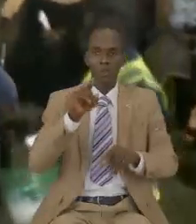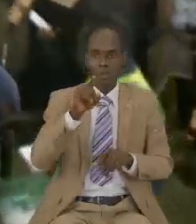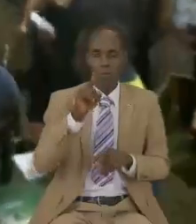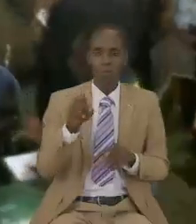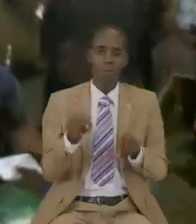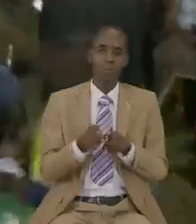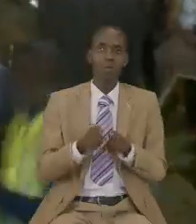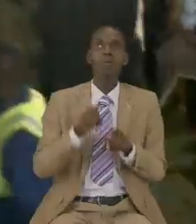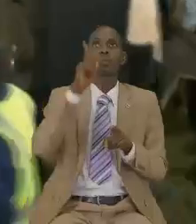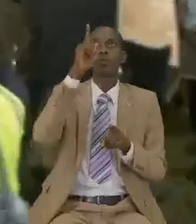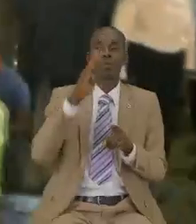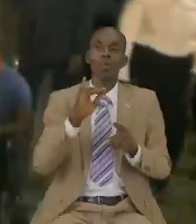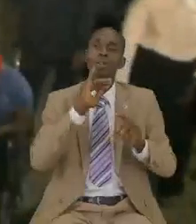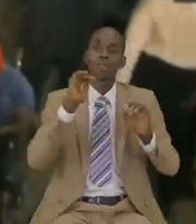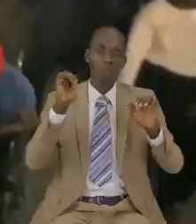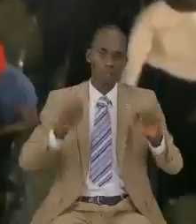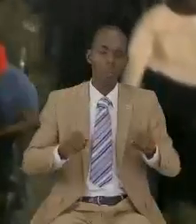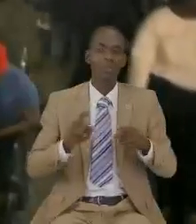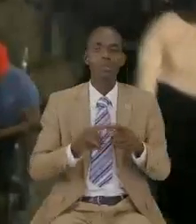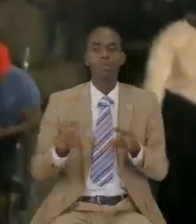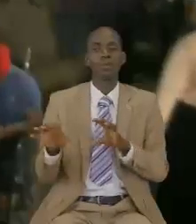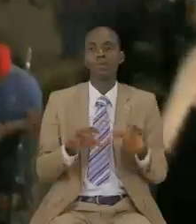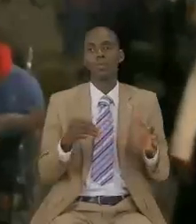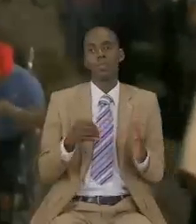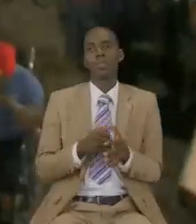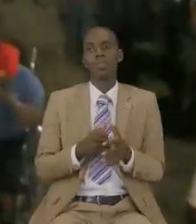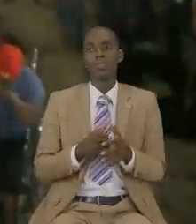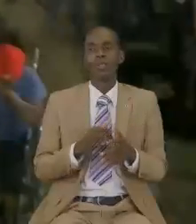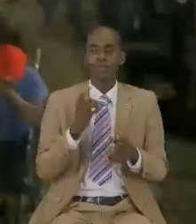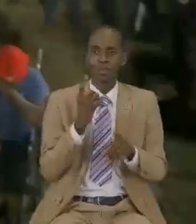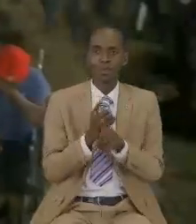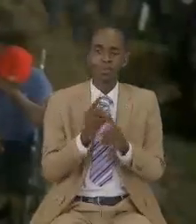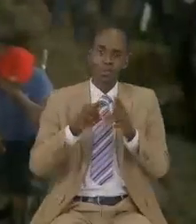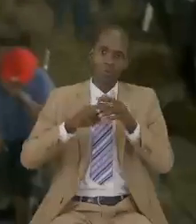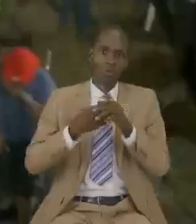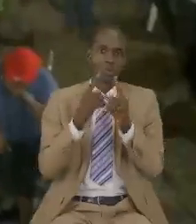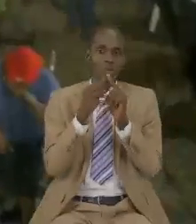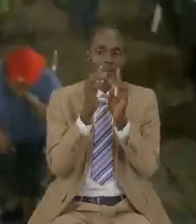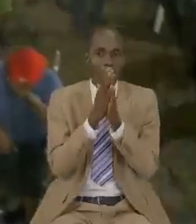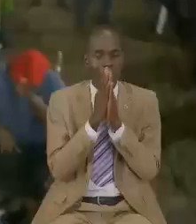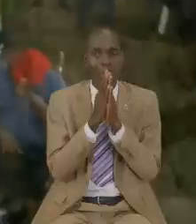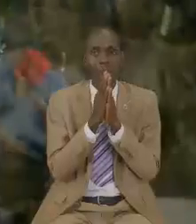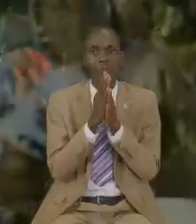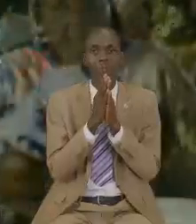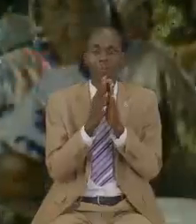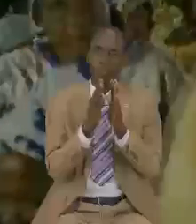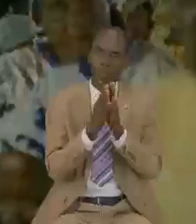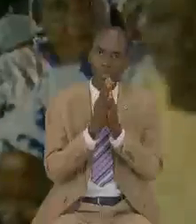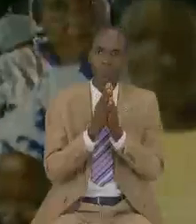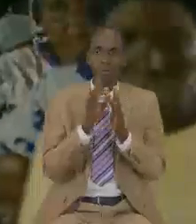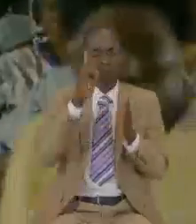message. Claire, thank God you have responded. God bless you for that, for this decision you have